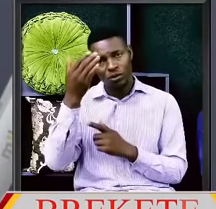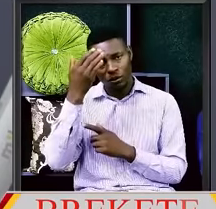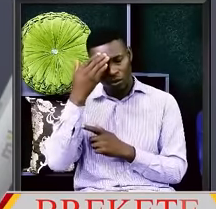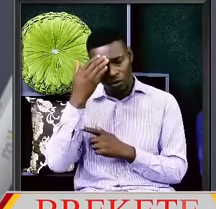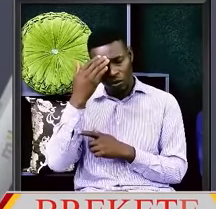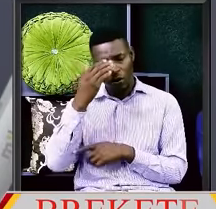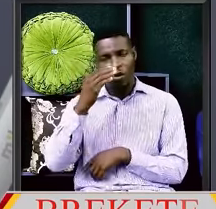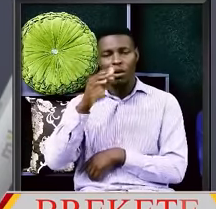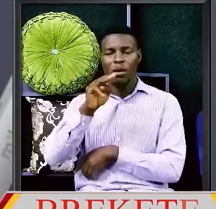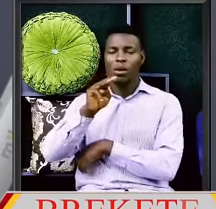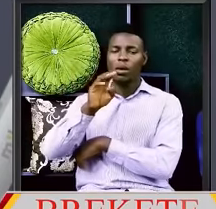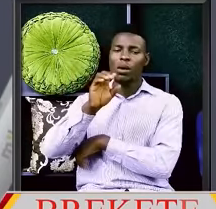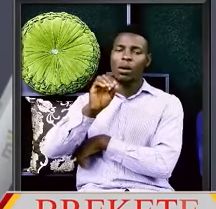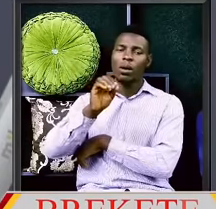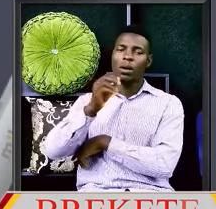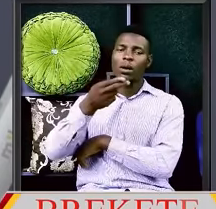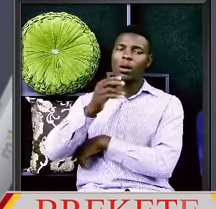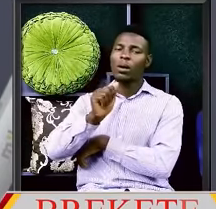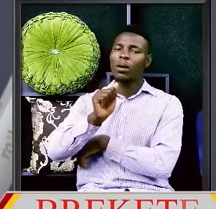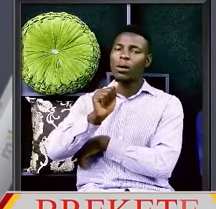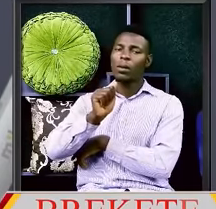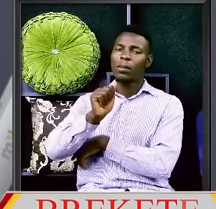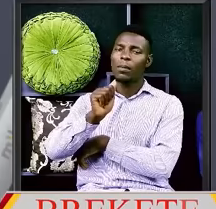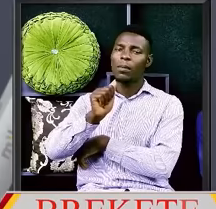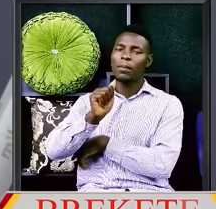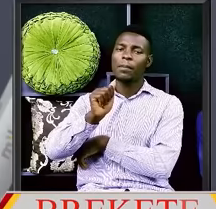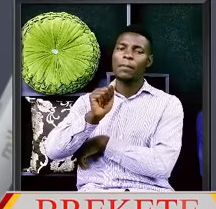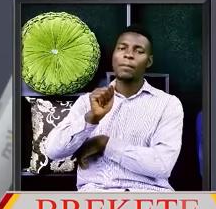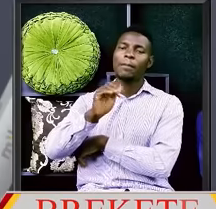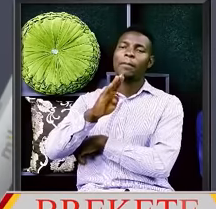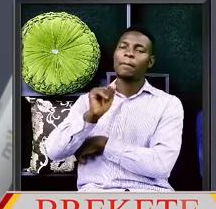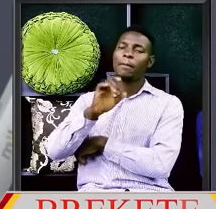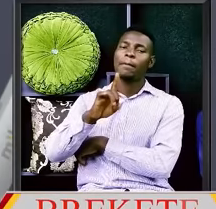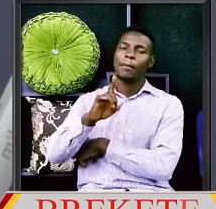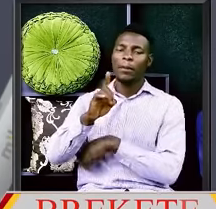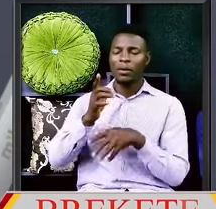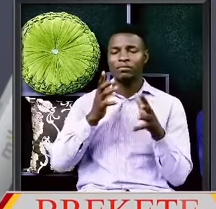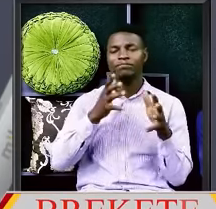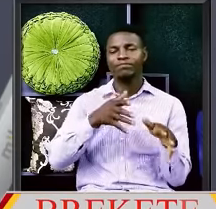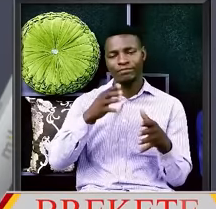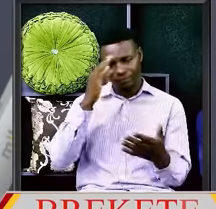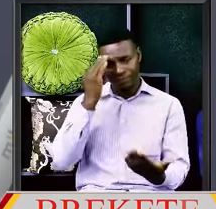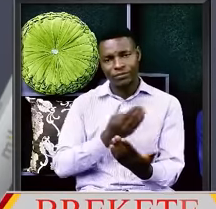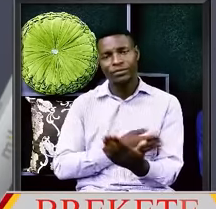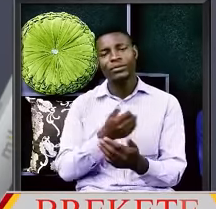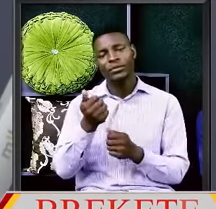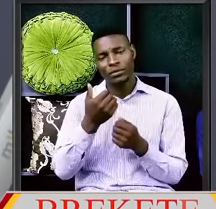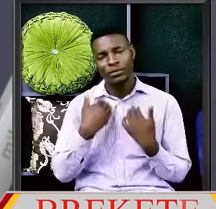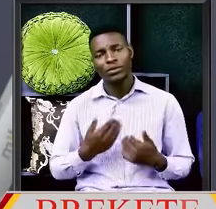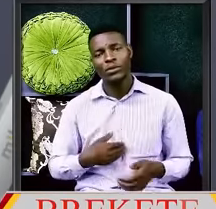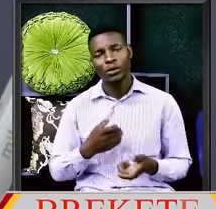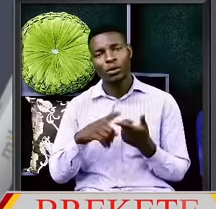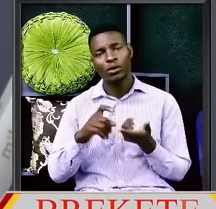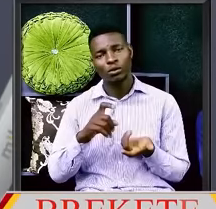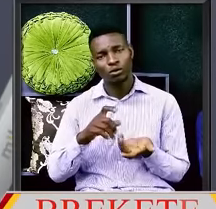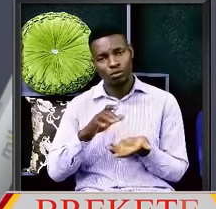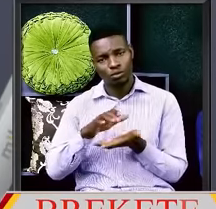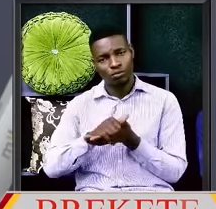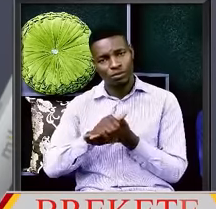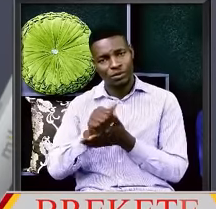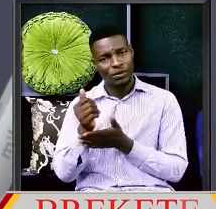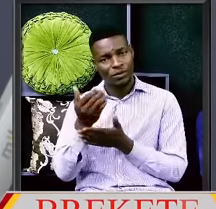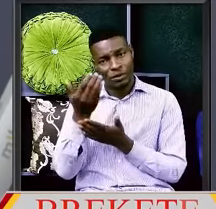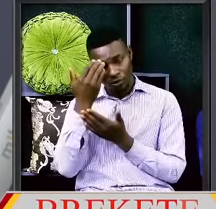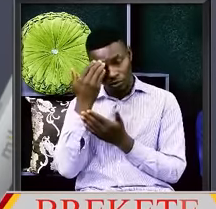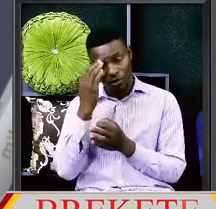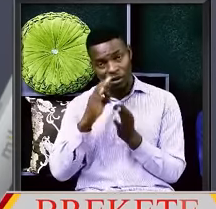Mohbad left a child. Everybody wants to believe and wants to hug that child as Mohbad's child. Okay, it's